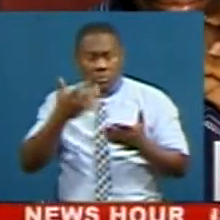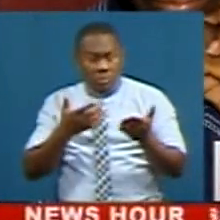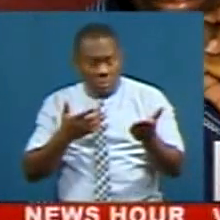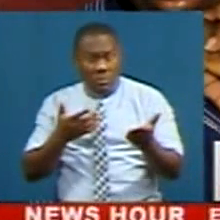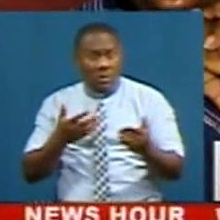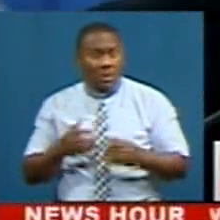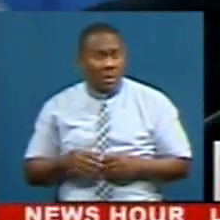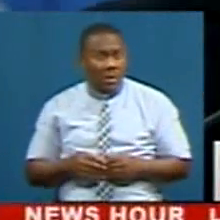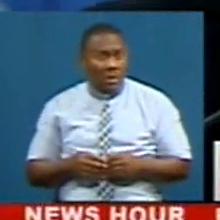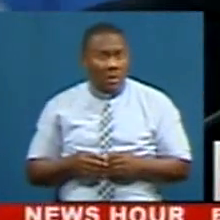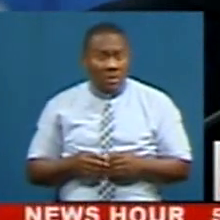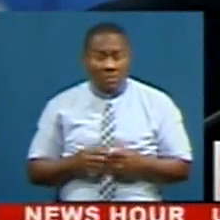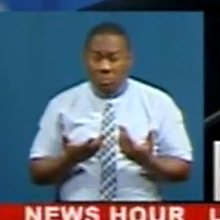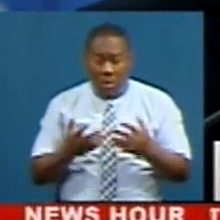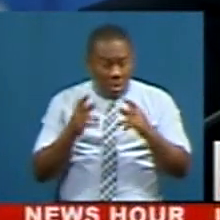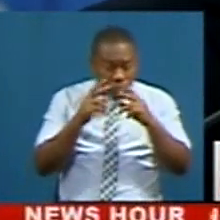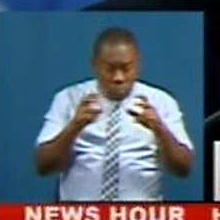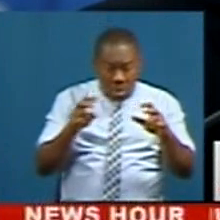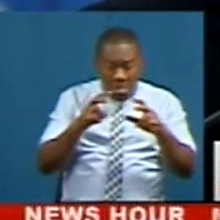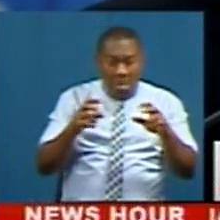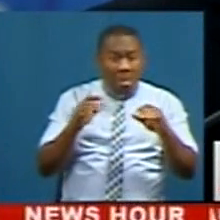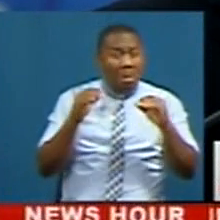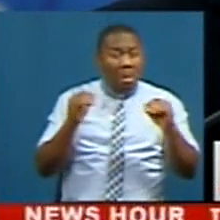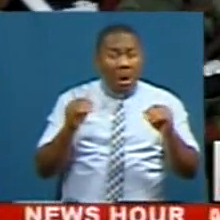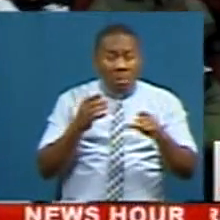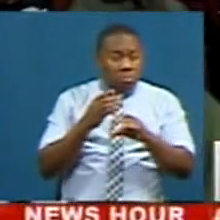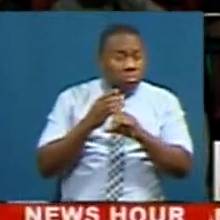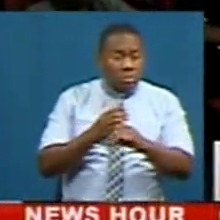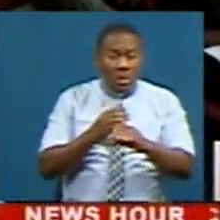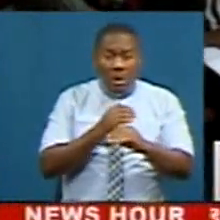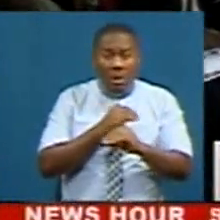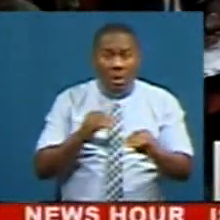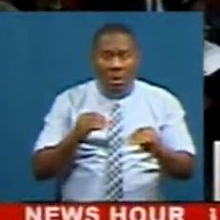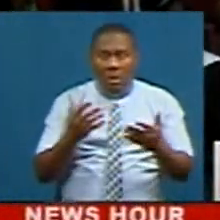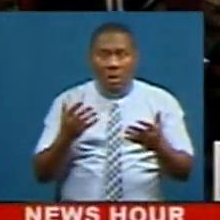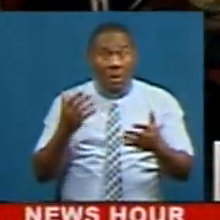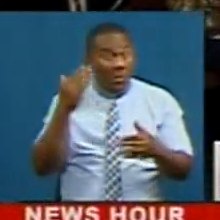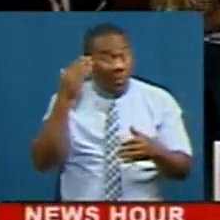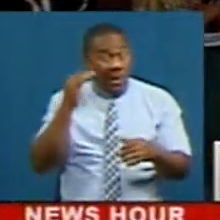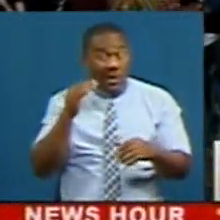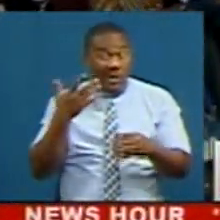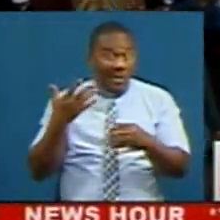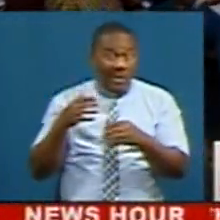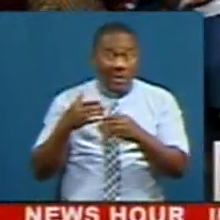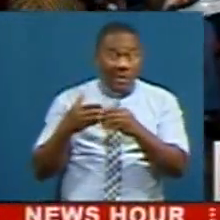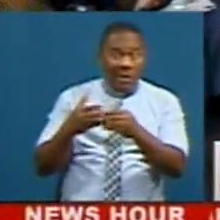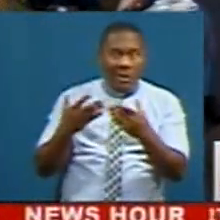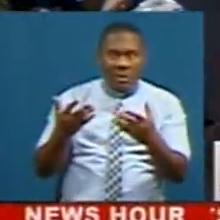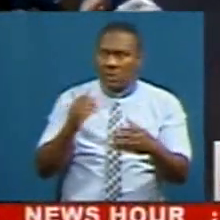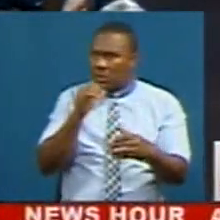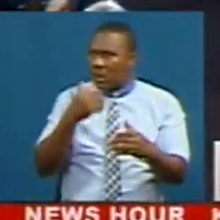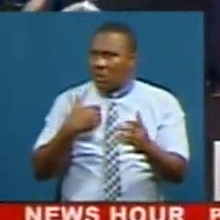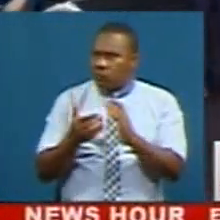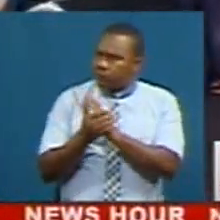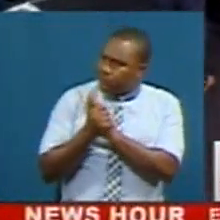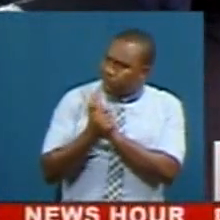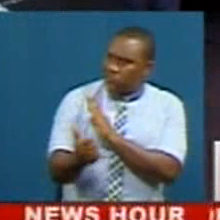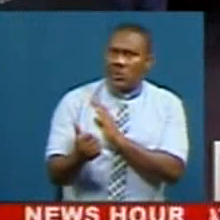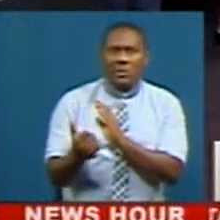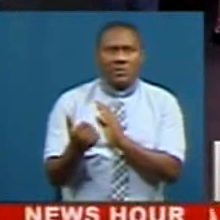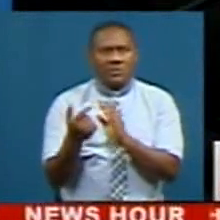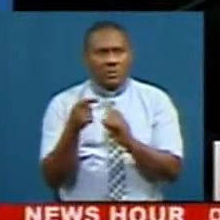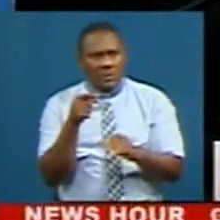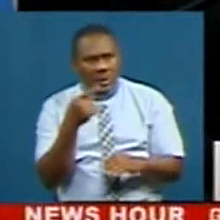often underdiagnosed and untreated because frontline workers are said not to have enough knowledge about